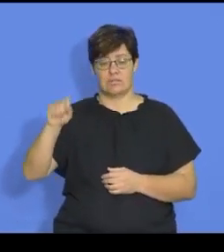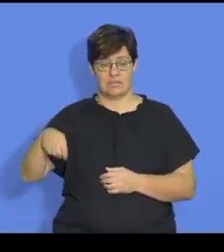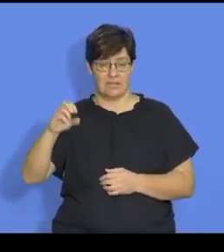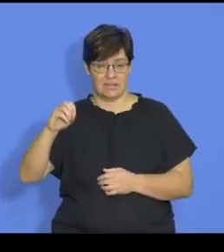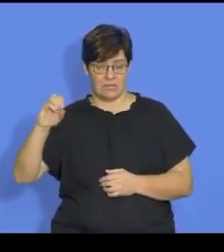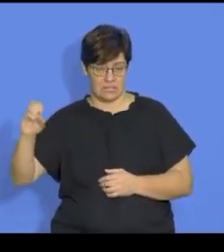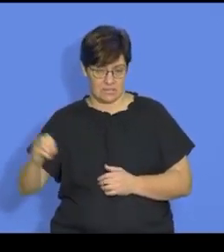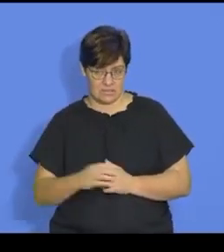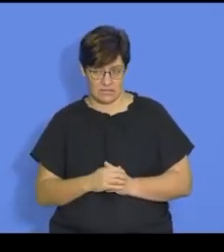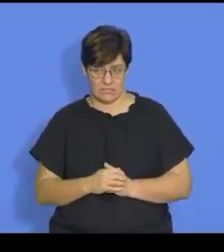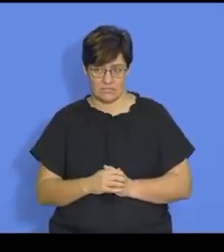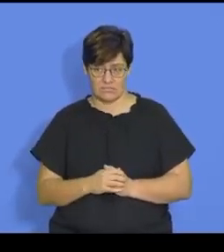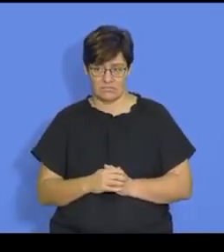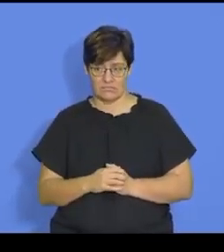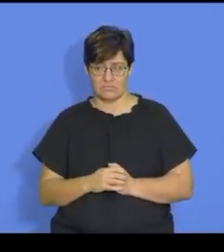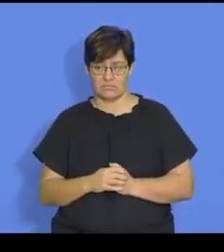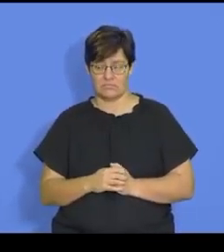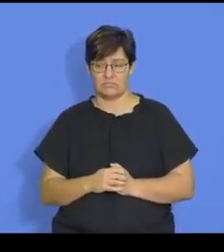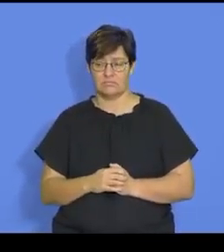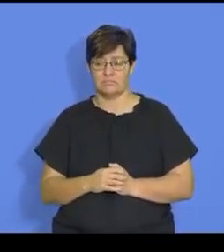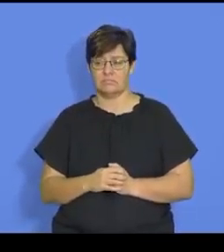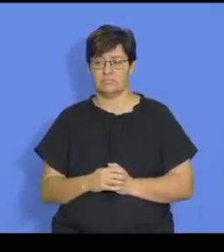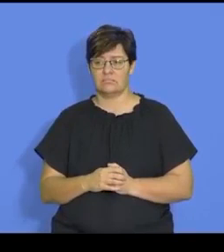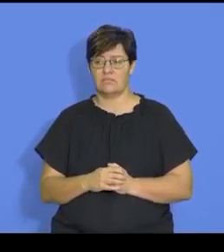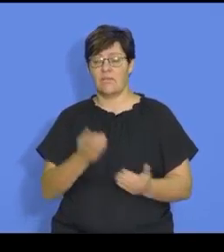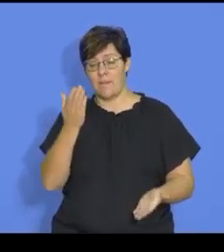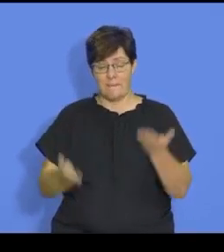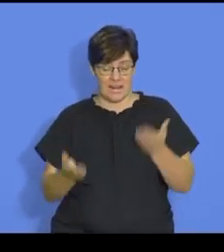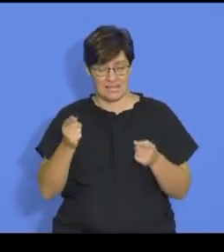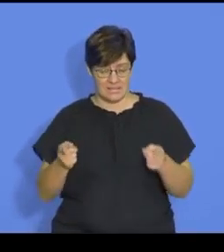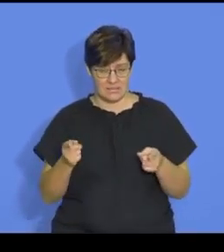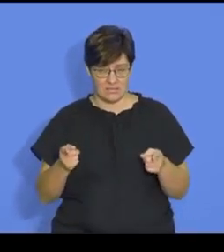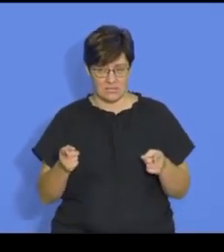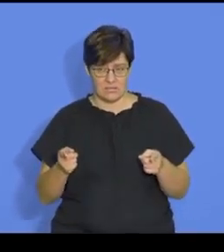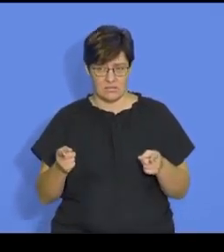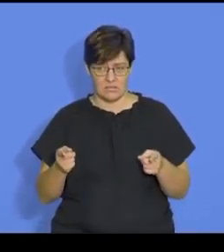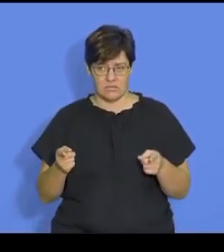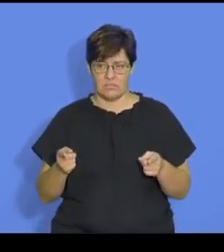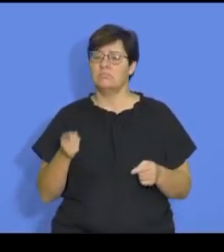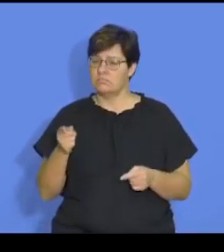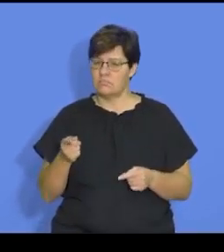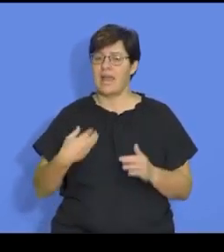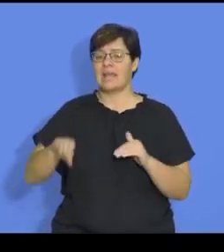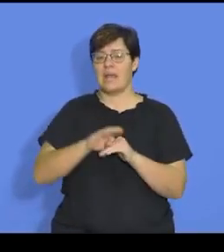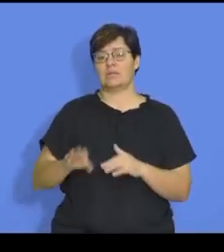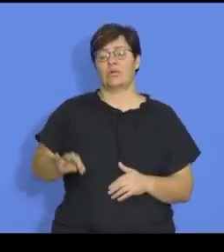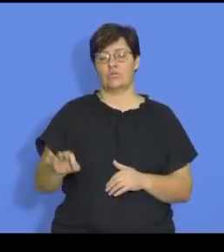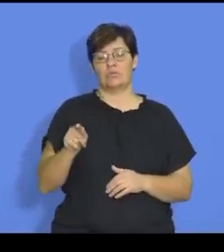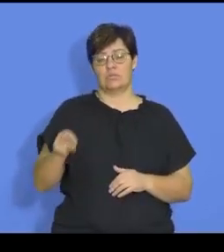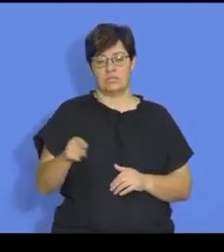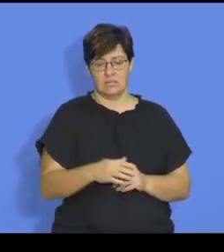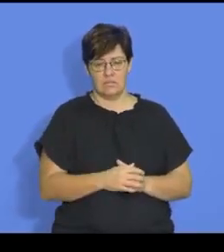is sitting on 200,000. So if I had to balance her account, obviously that is her